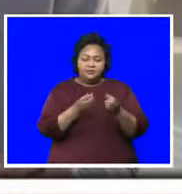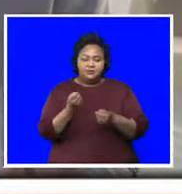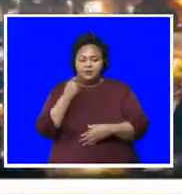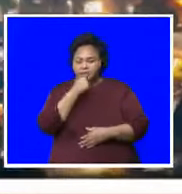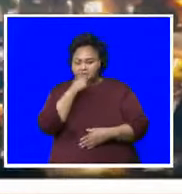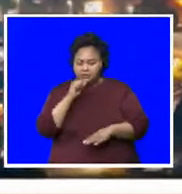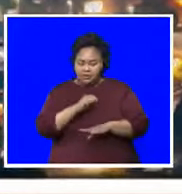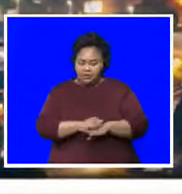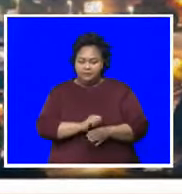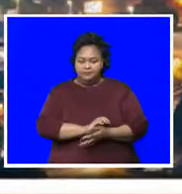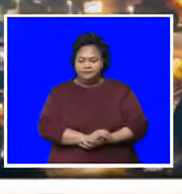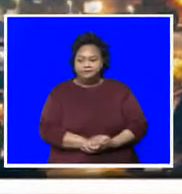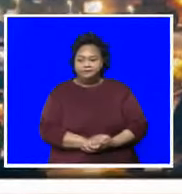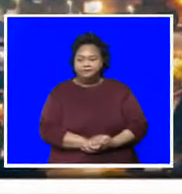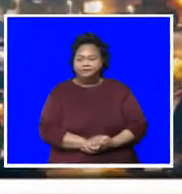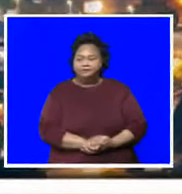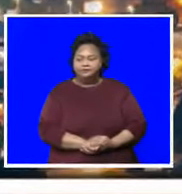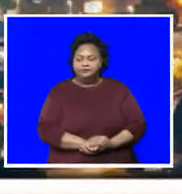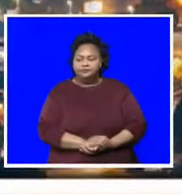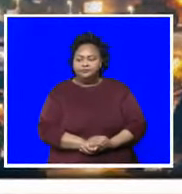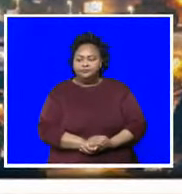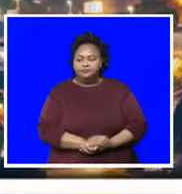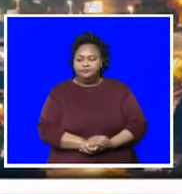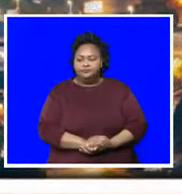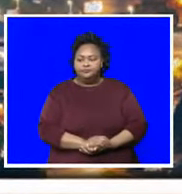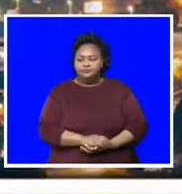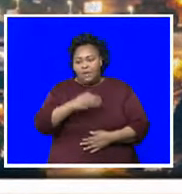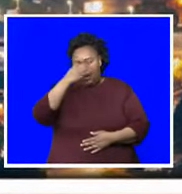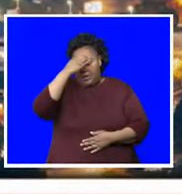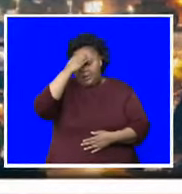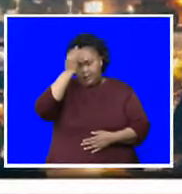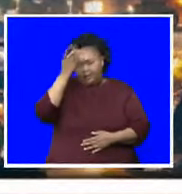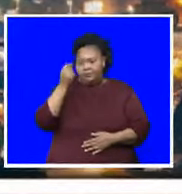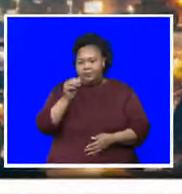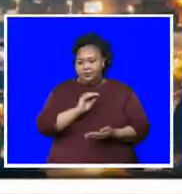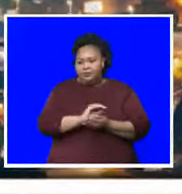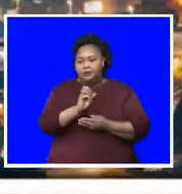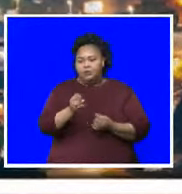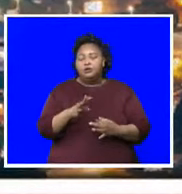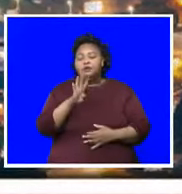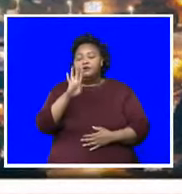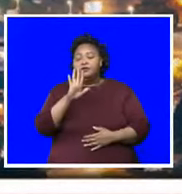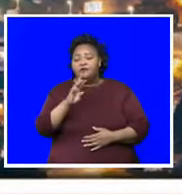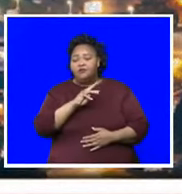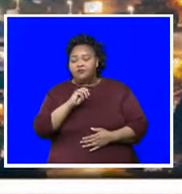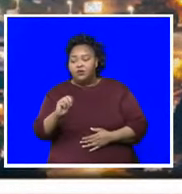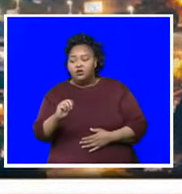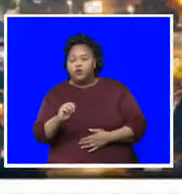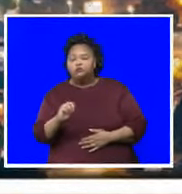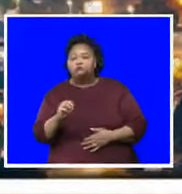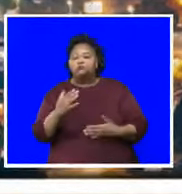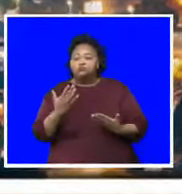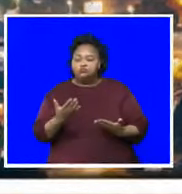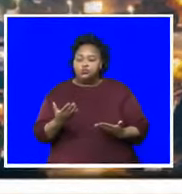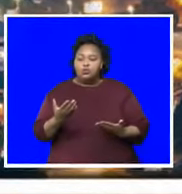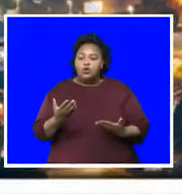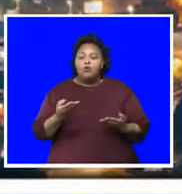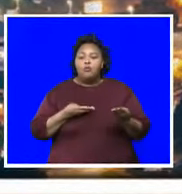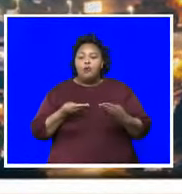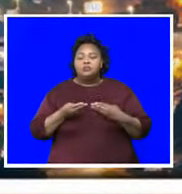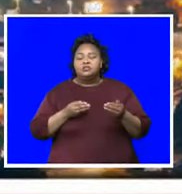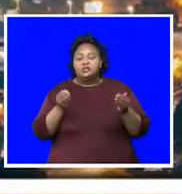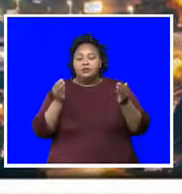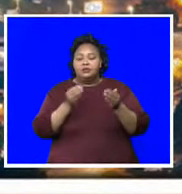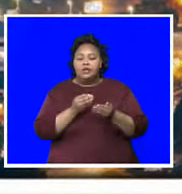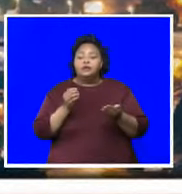Zulwini. The government of the Kingdom of Eswatini has disbursed over 40 million Malangeni under the 45 million SMEs Revolving